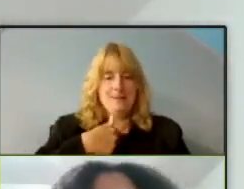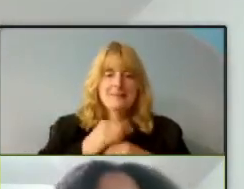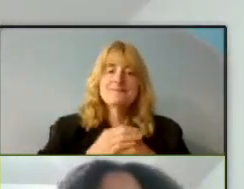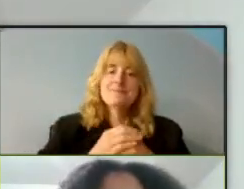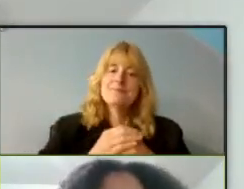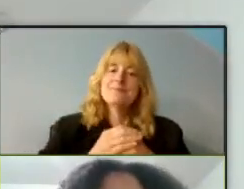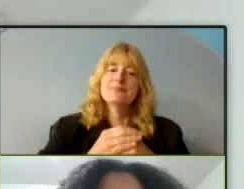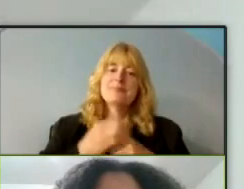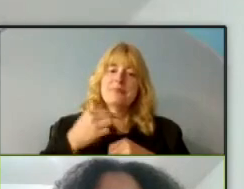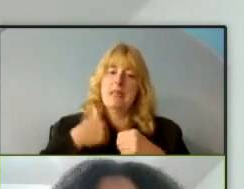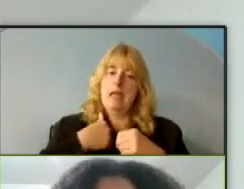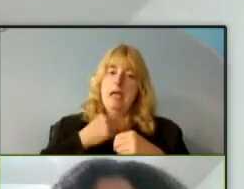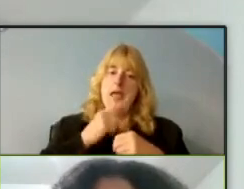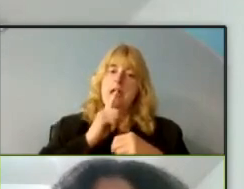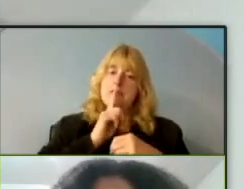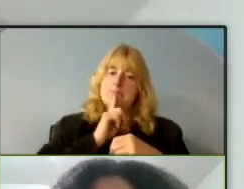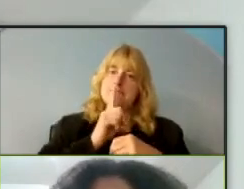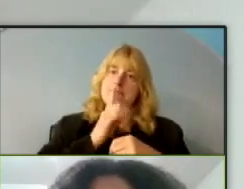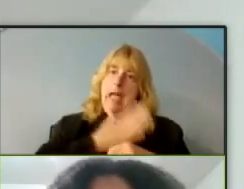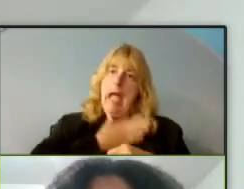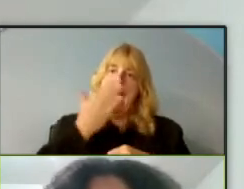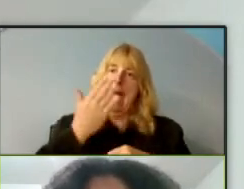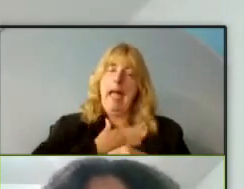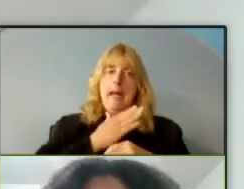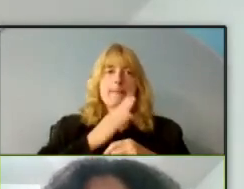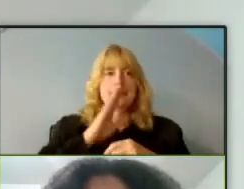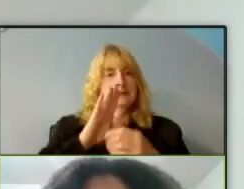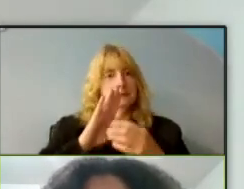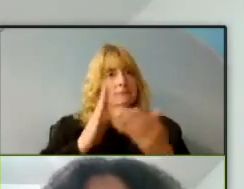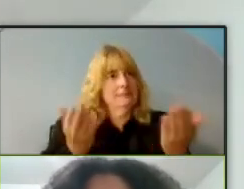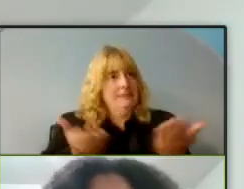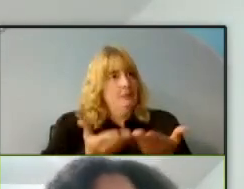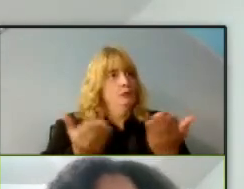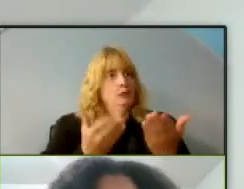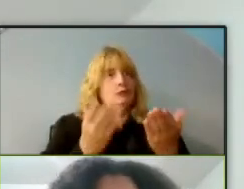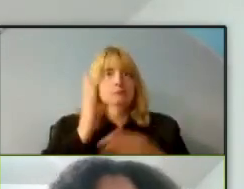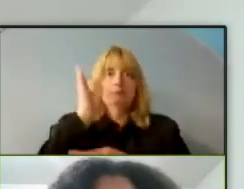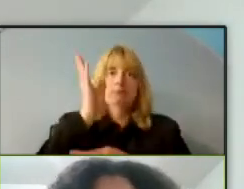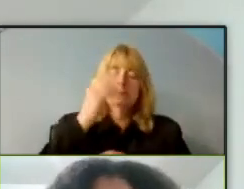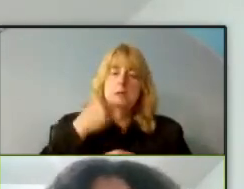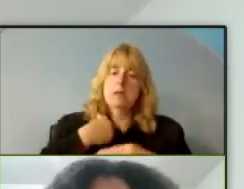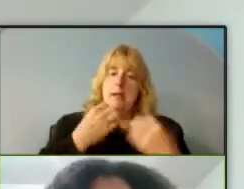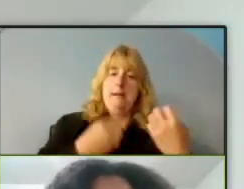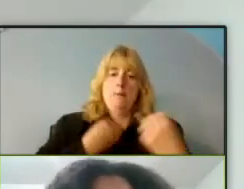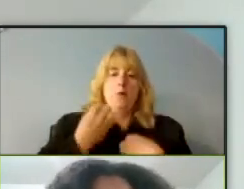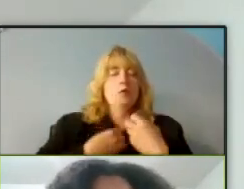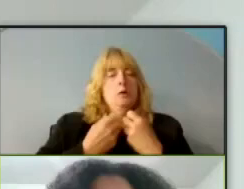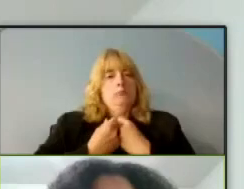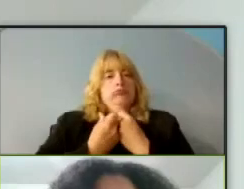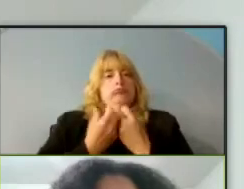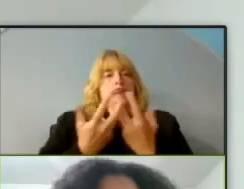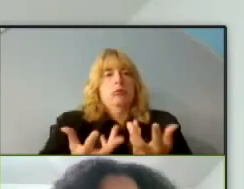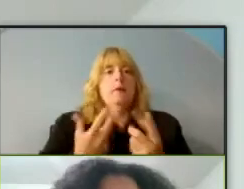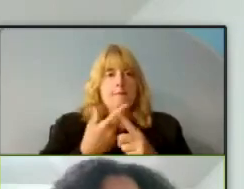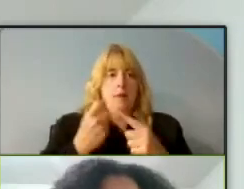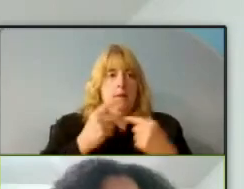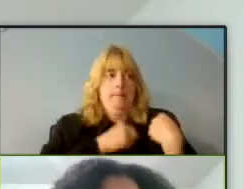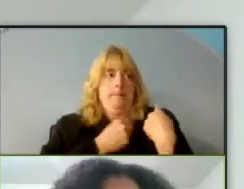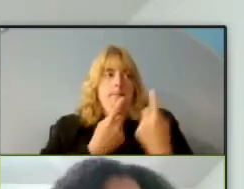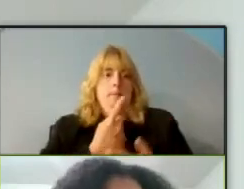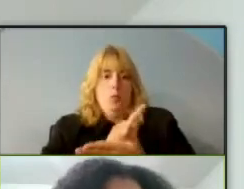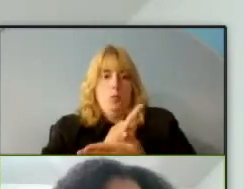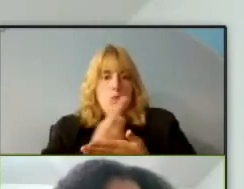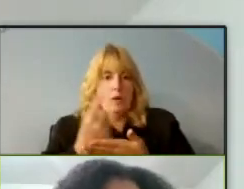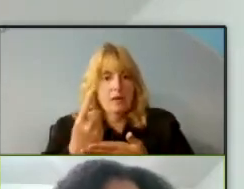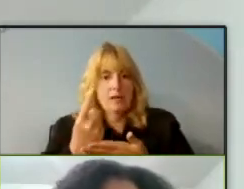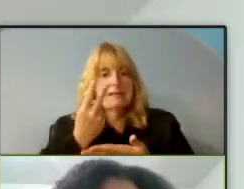I am really happy to be here. I'm emotionally exhausted from the last week, so seeing you